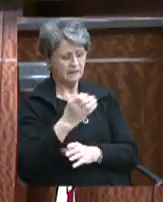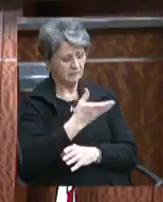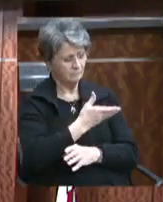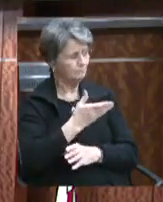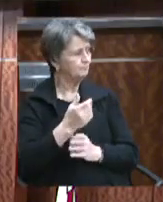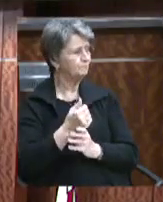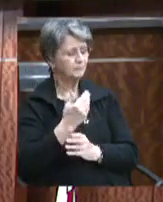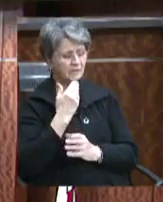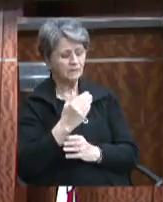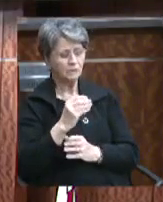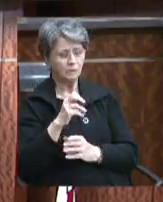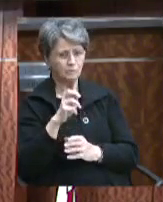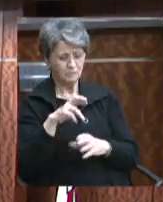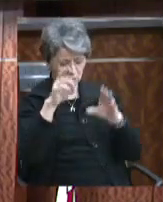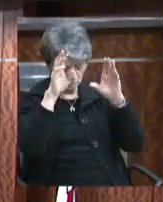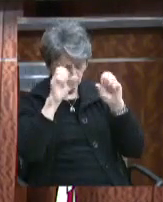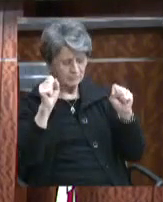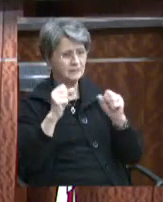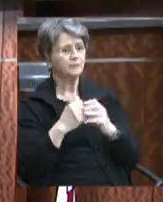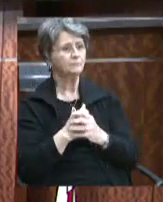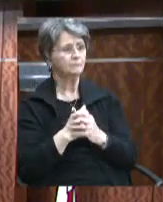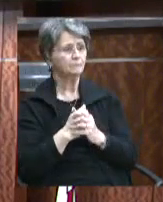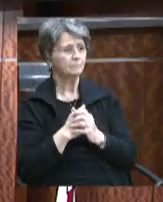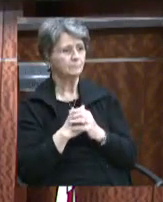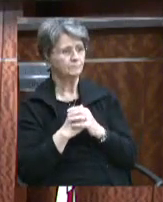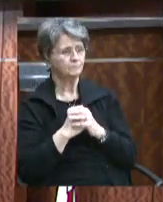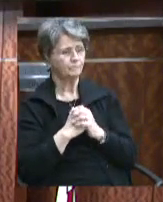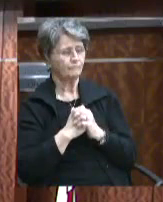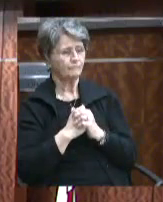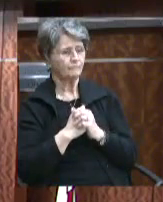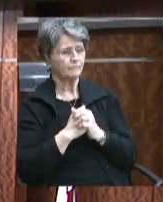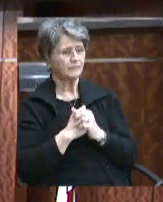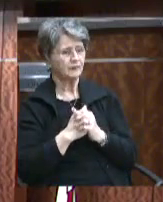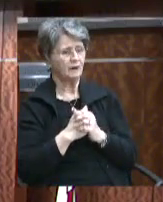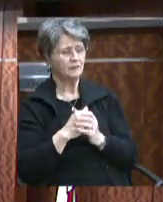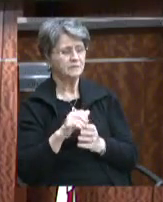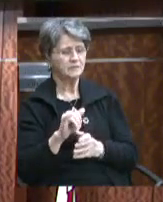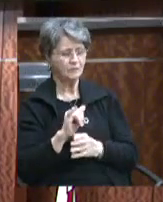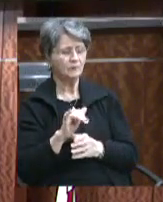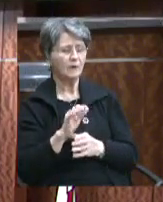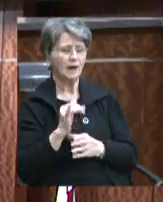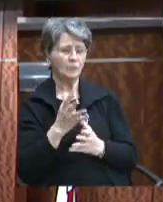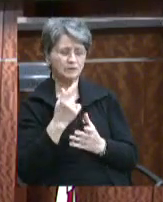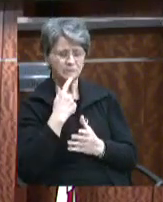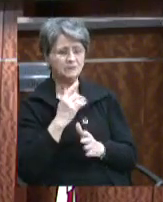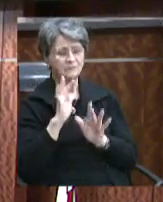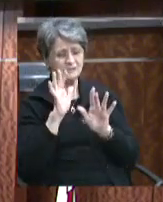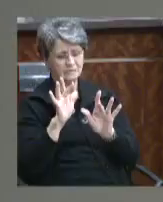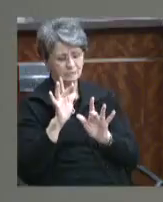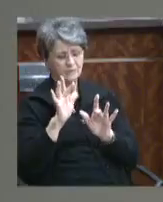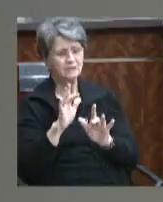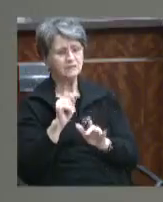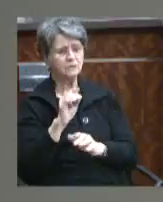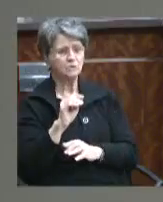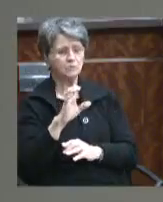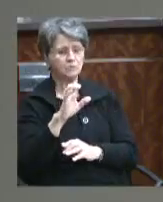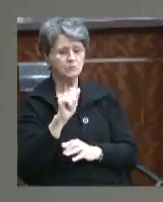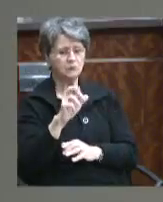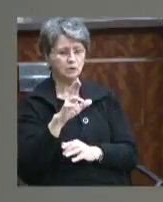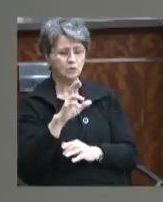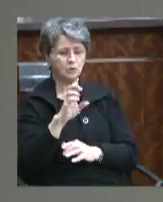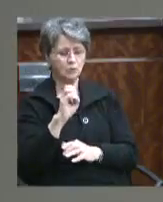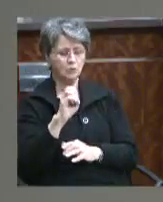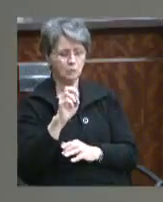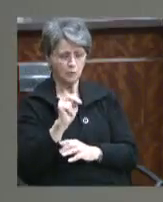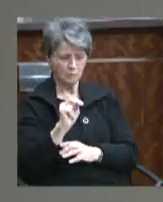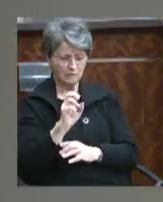Thank you, Mr. President. I want to send my condolences likewise to Corinne Quebec's family on the death of